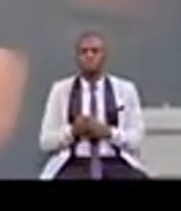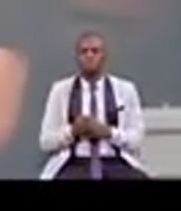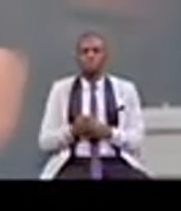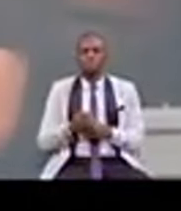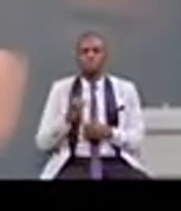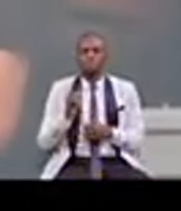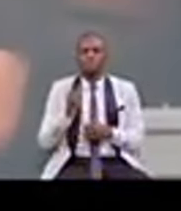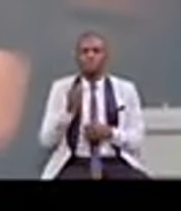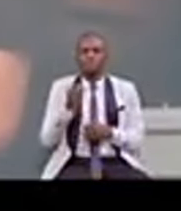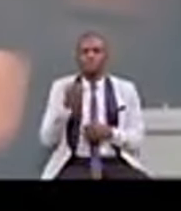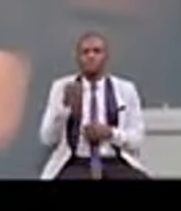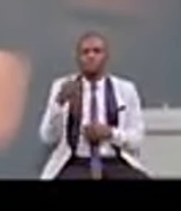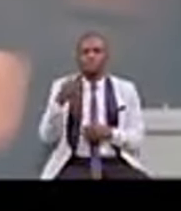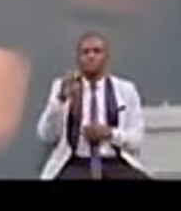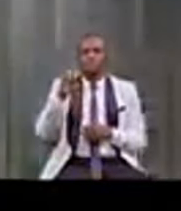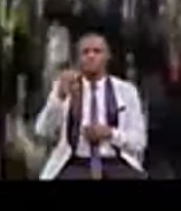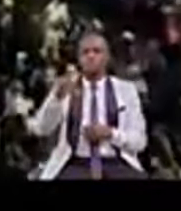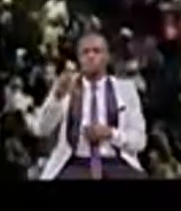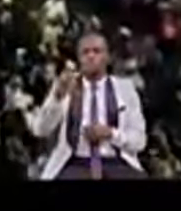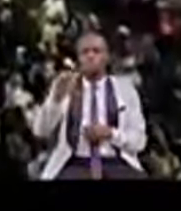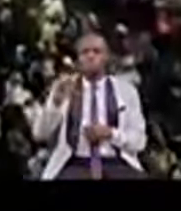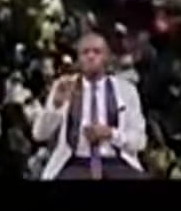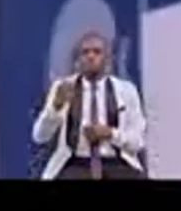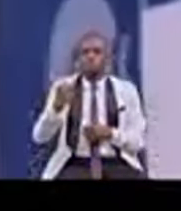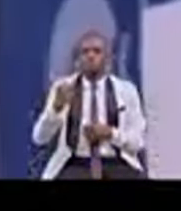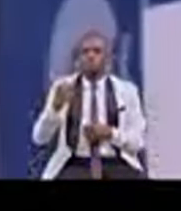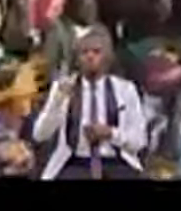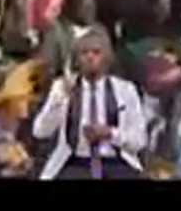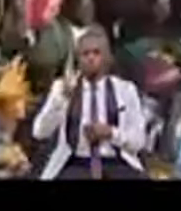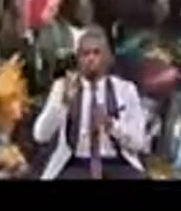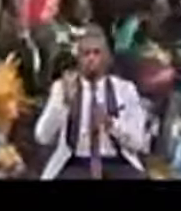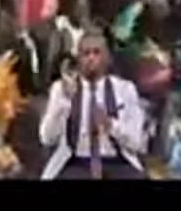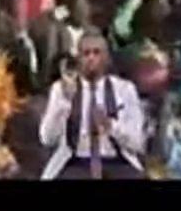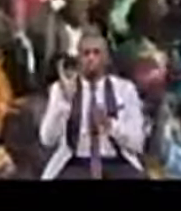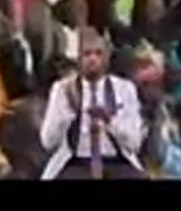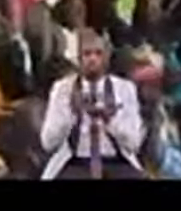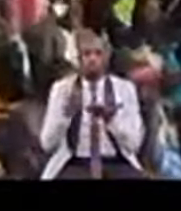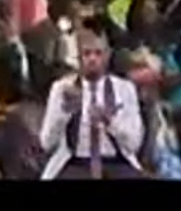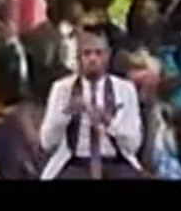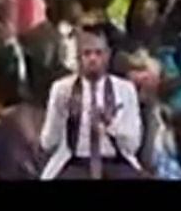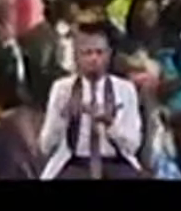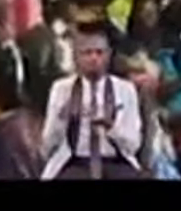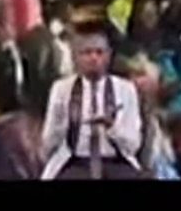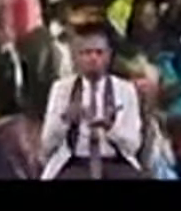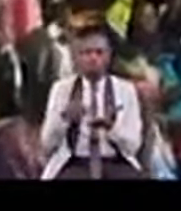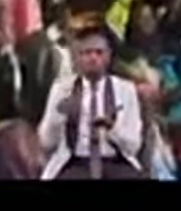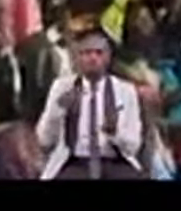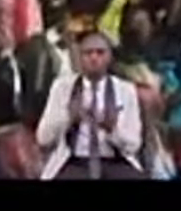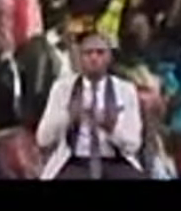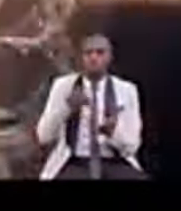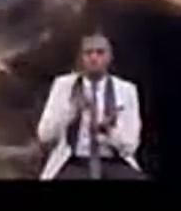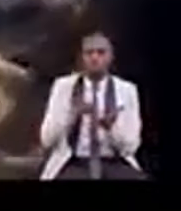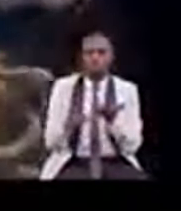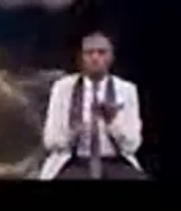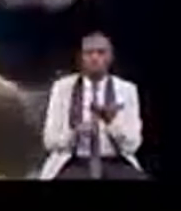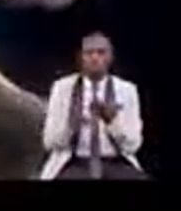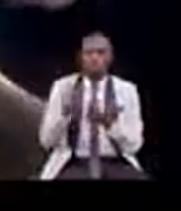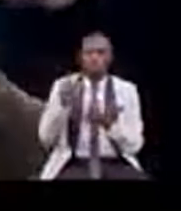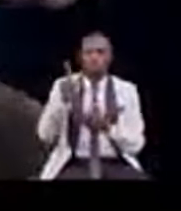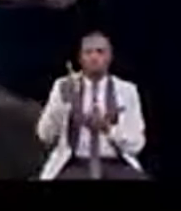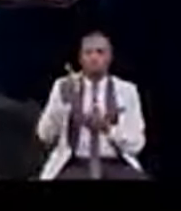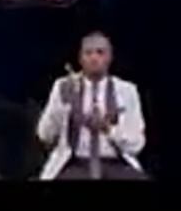say, yes, we don't have time to come to church now. We're in real preparation for marriage. And